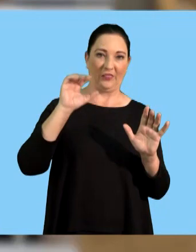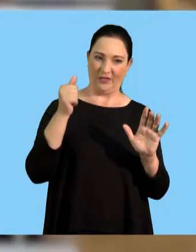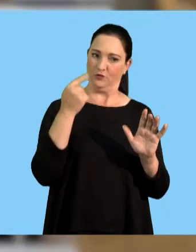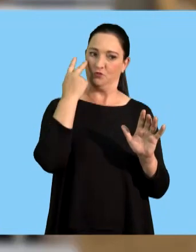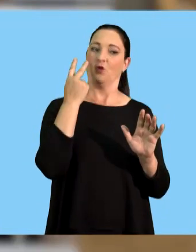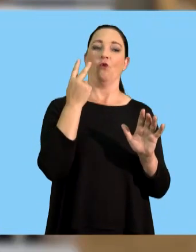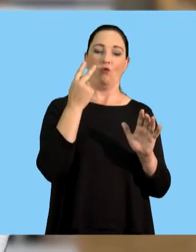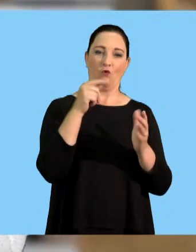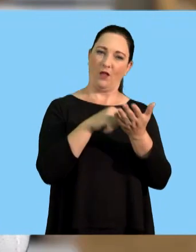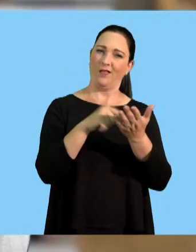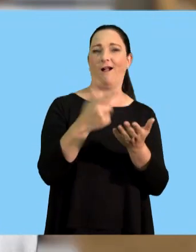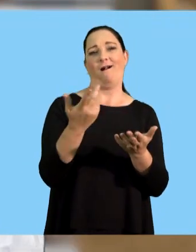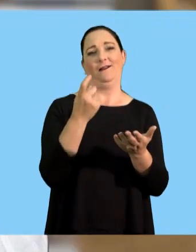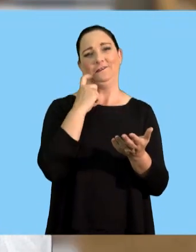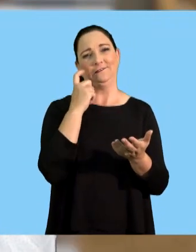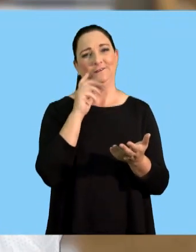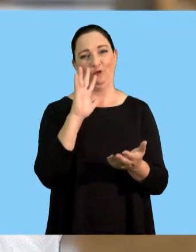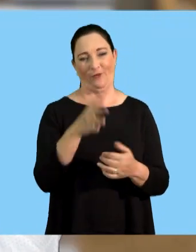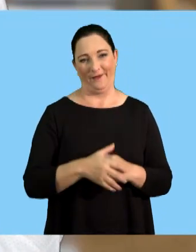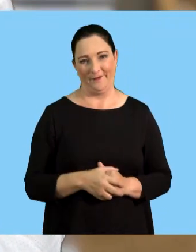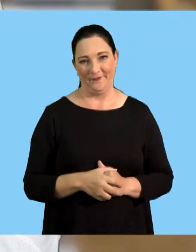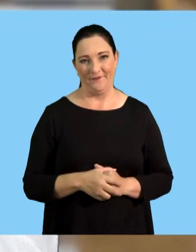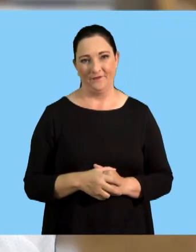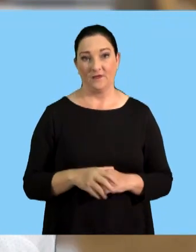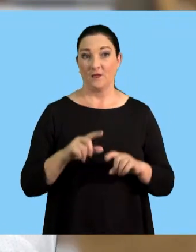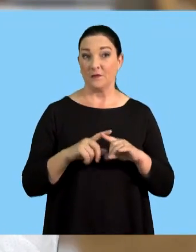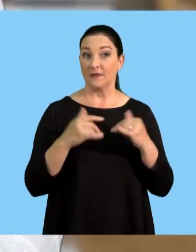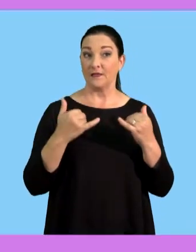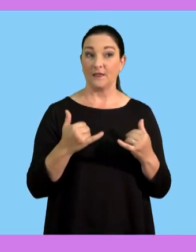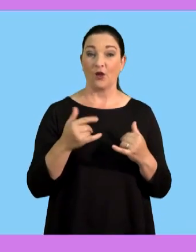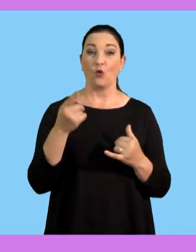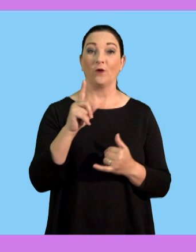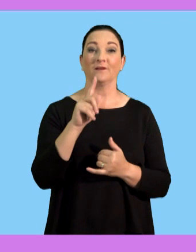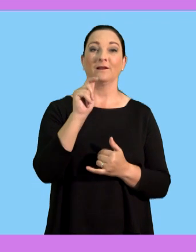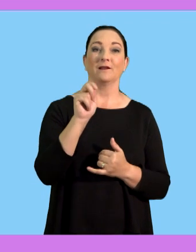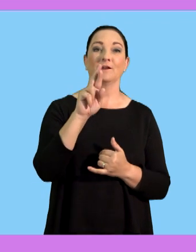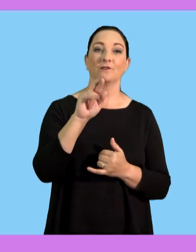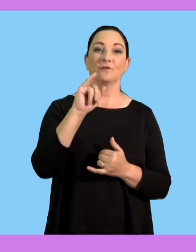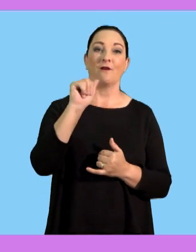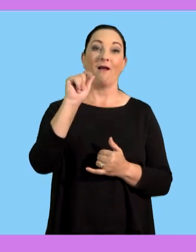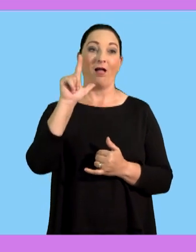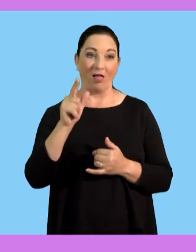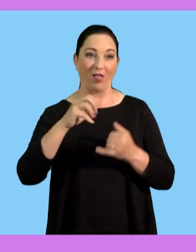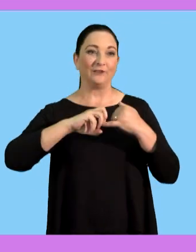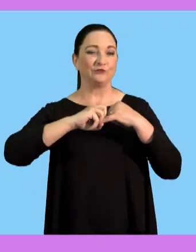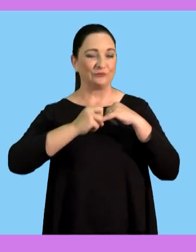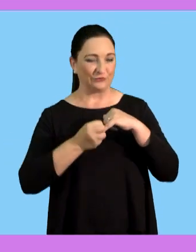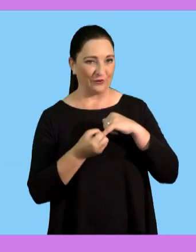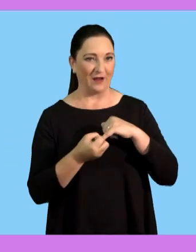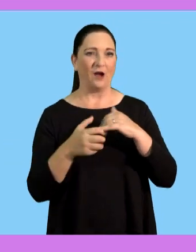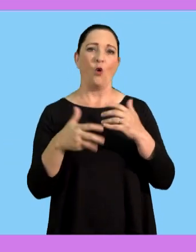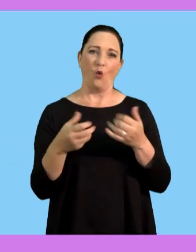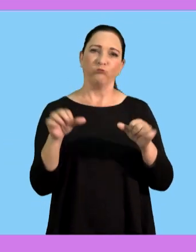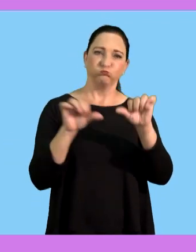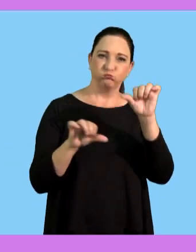you'll find the calculations of it to be easy. So I'm saying here, a trial or experiment is an activity which involves